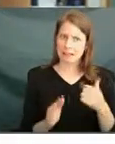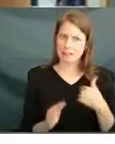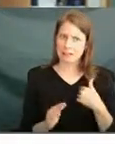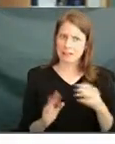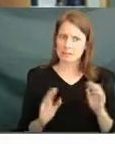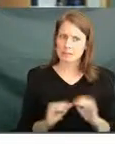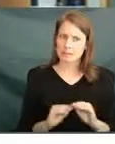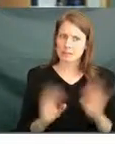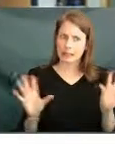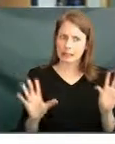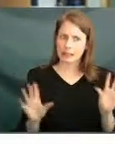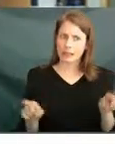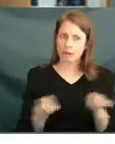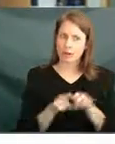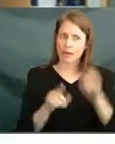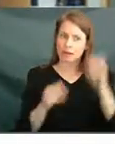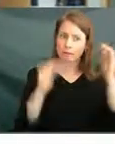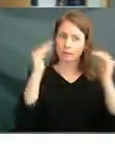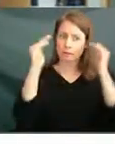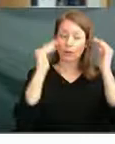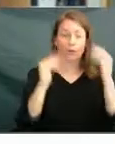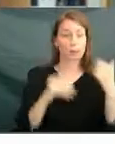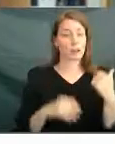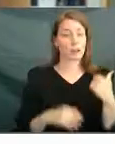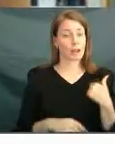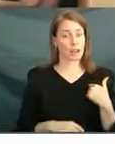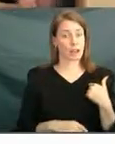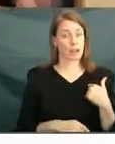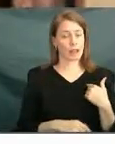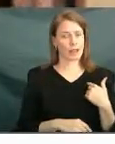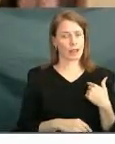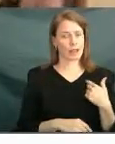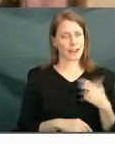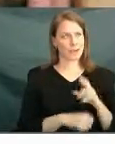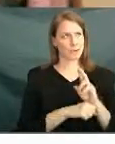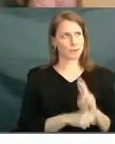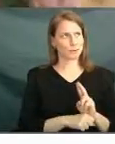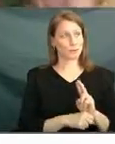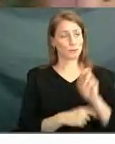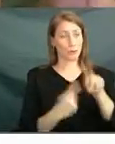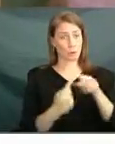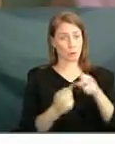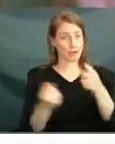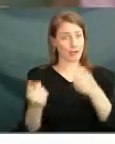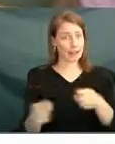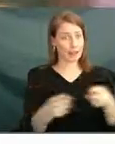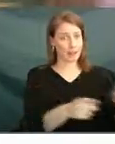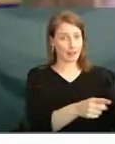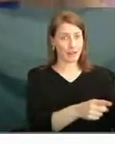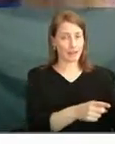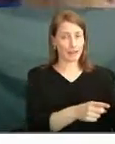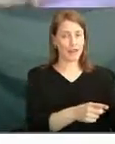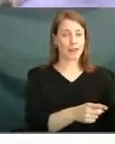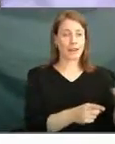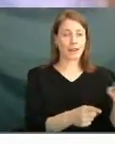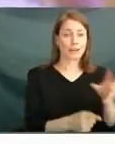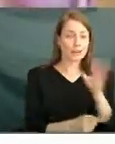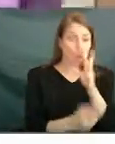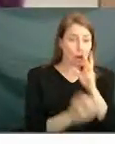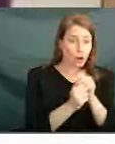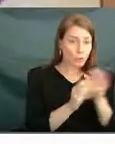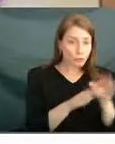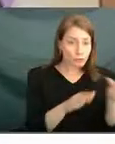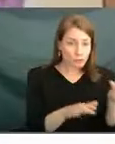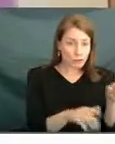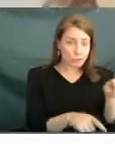I'm used to, when things happen, and you talk to the children that does something wrong, that is bullying, and they